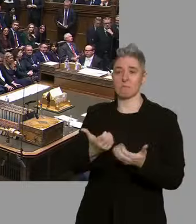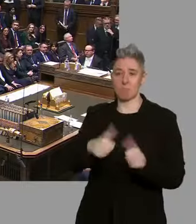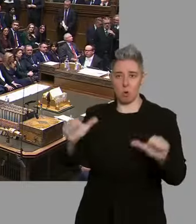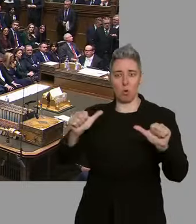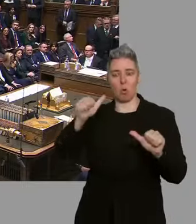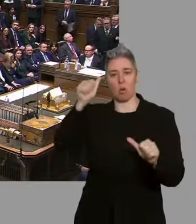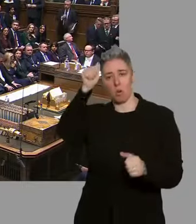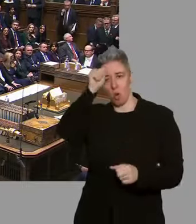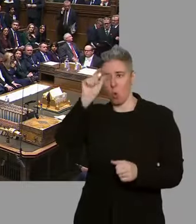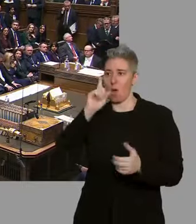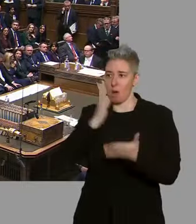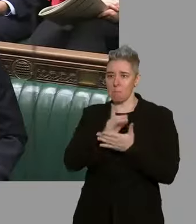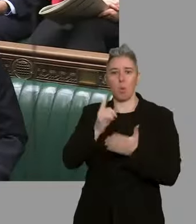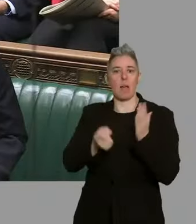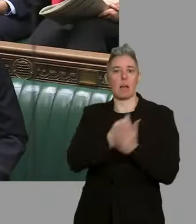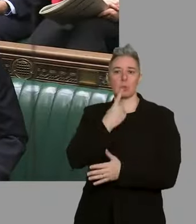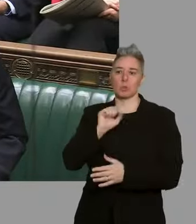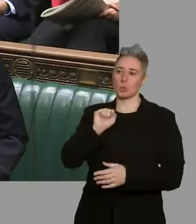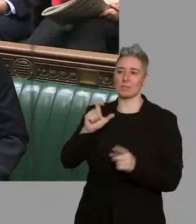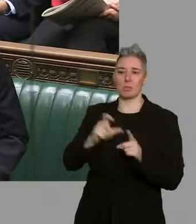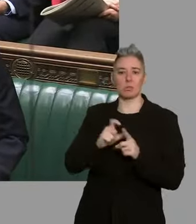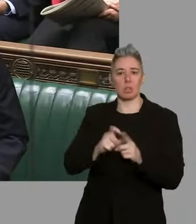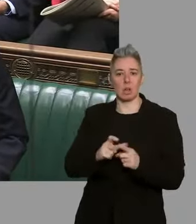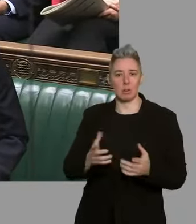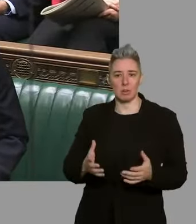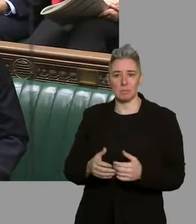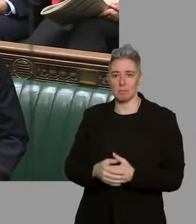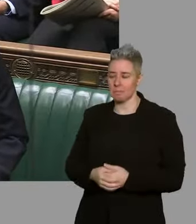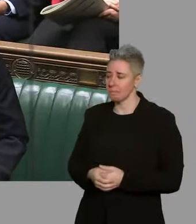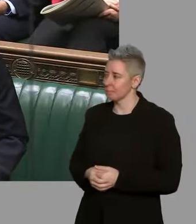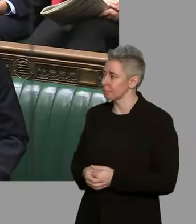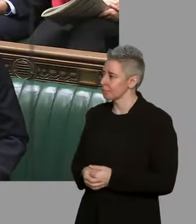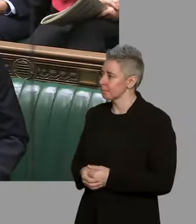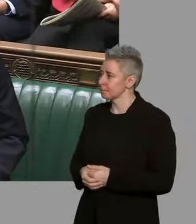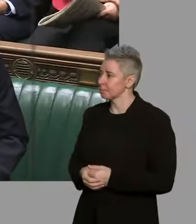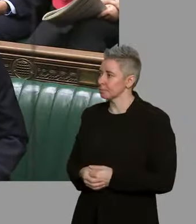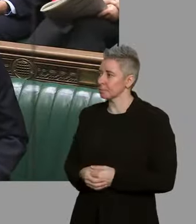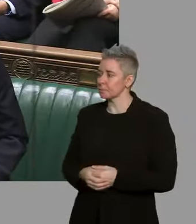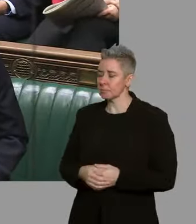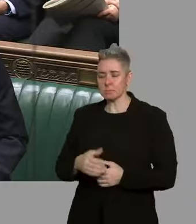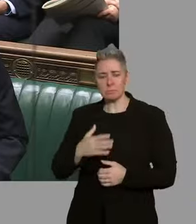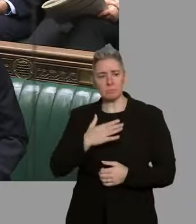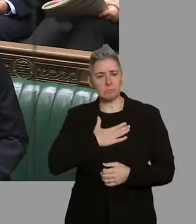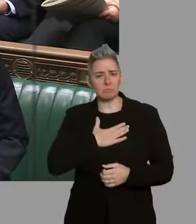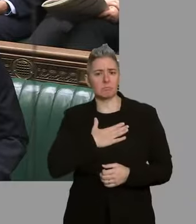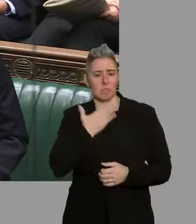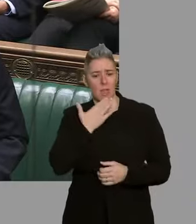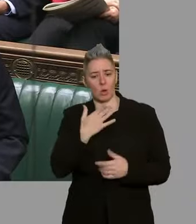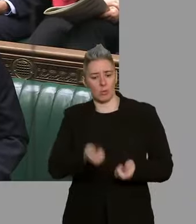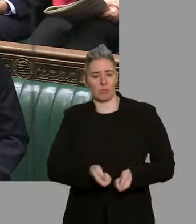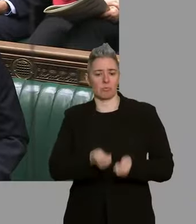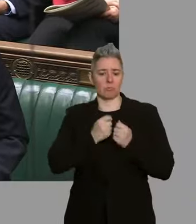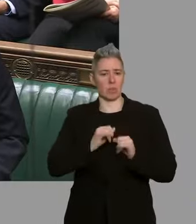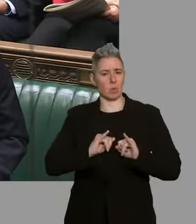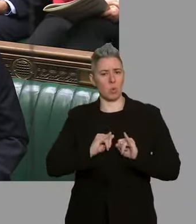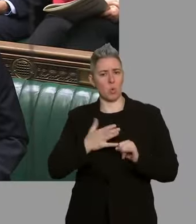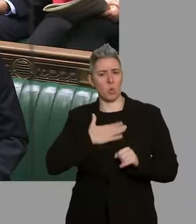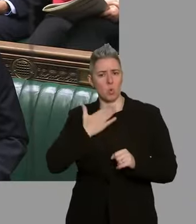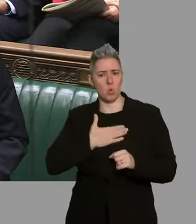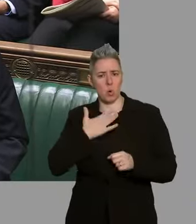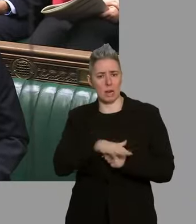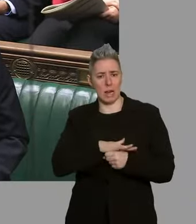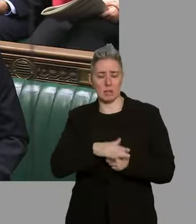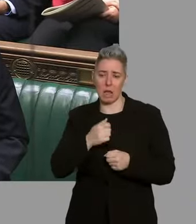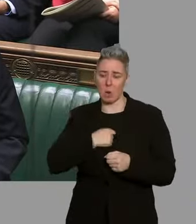deeply distressing case, and our thoughts and sympathies are obviously with Richard Lee and